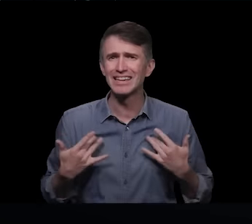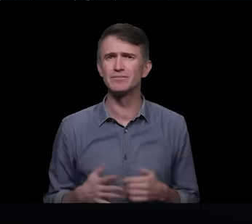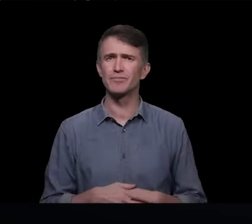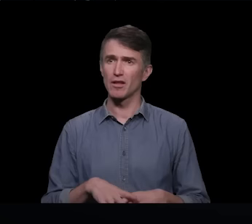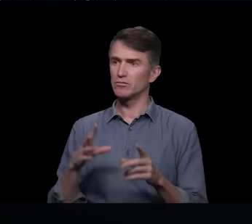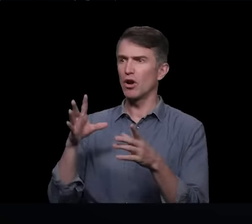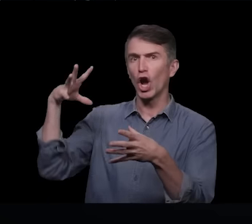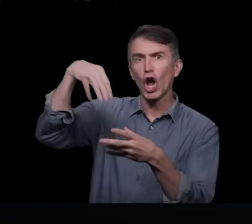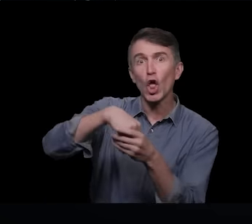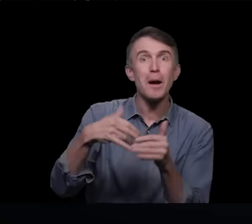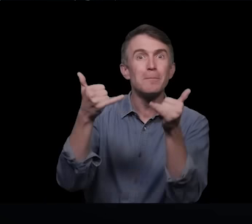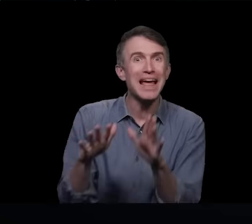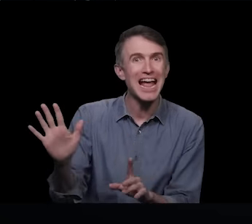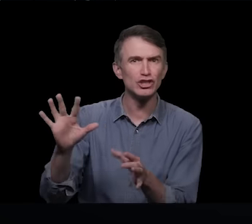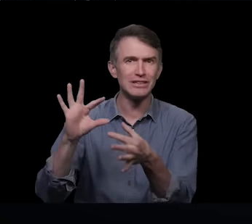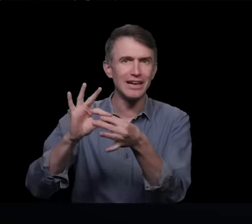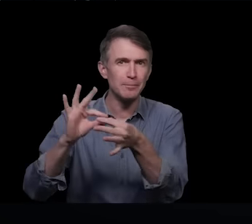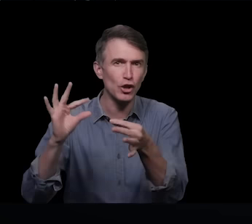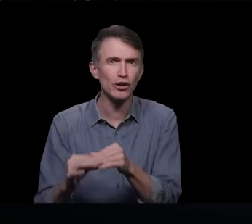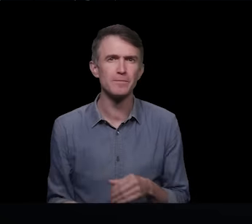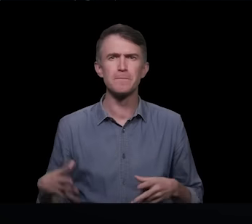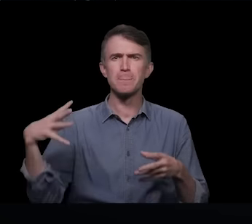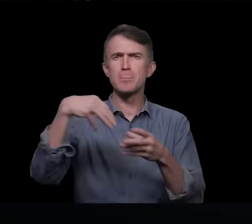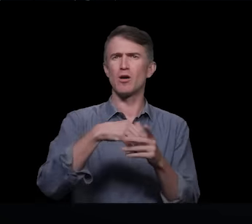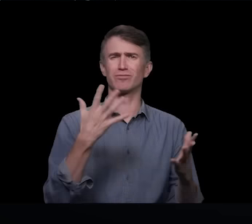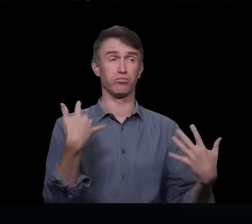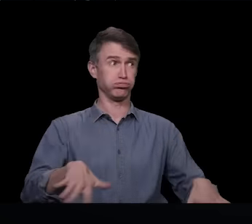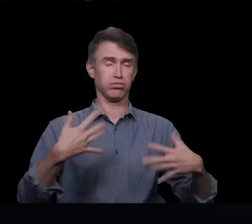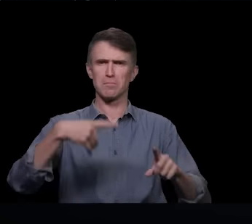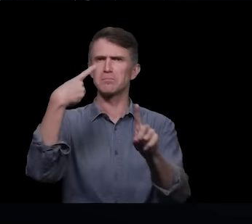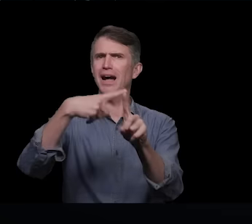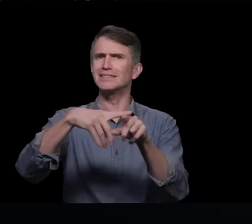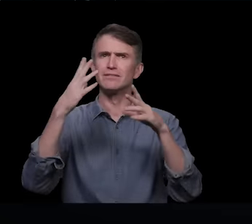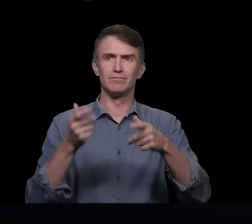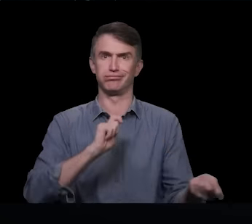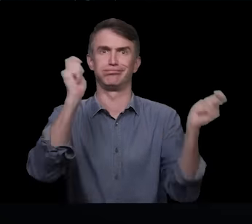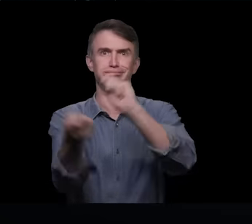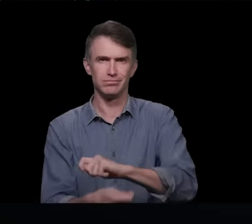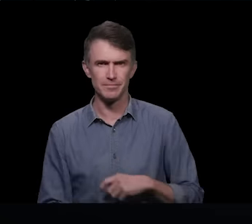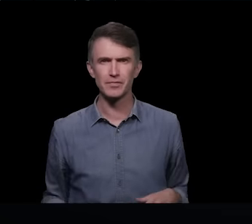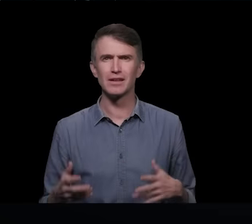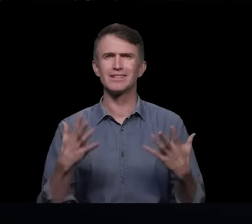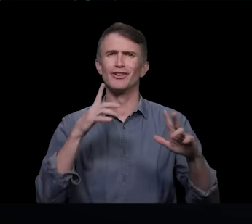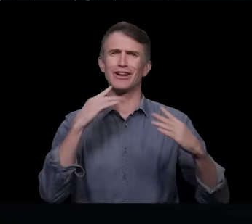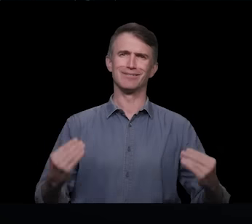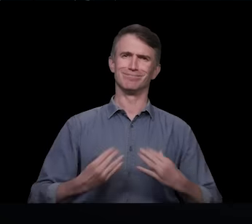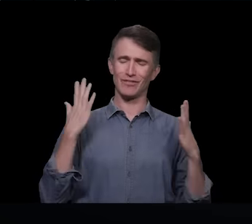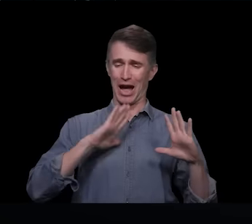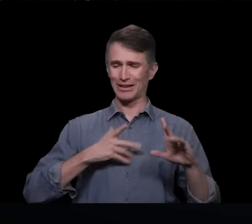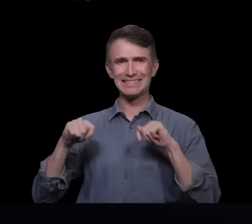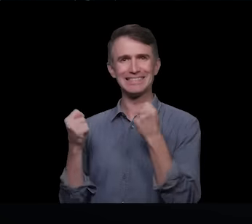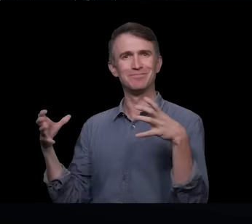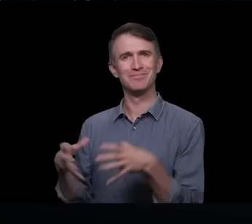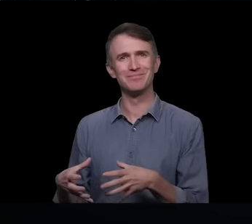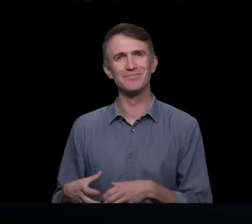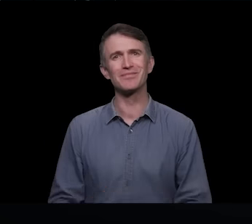to player input. The response from the community has been overwhelmingly positive and has brought much joy to our entire